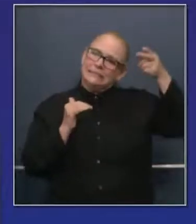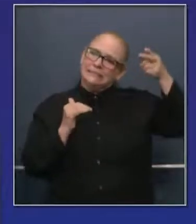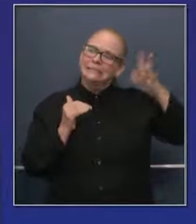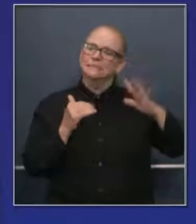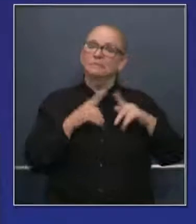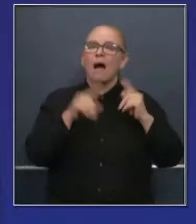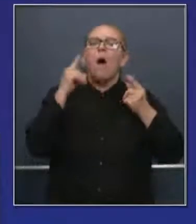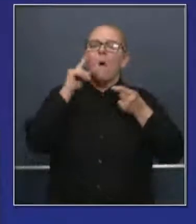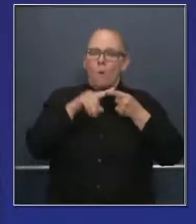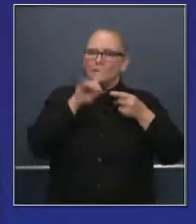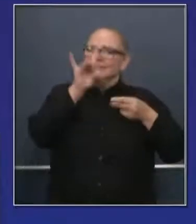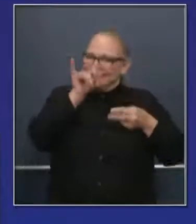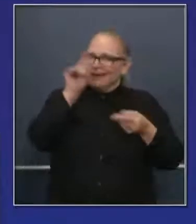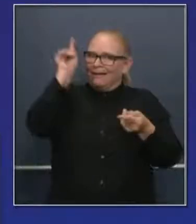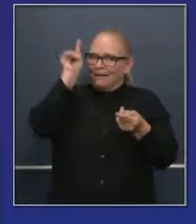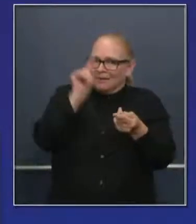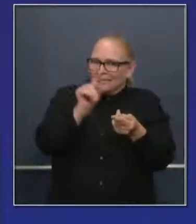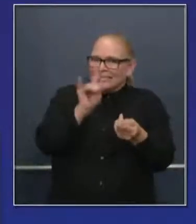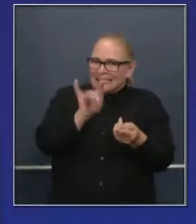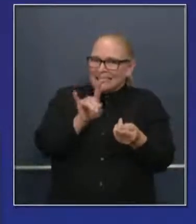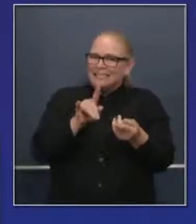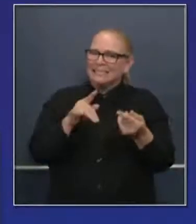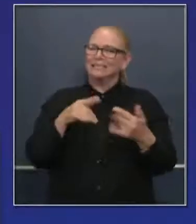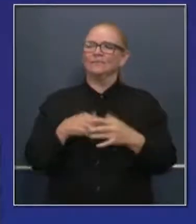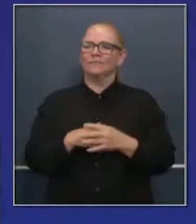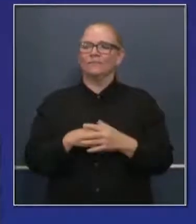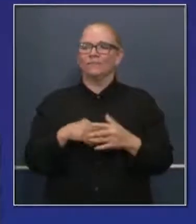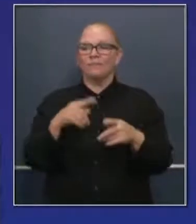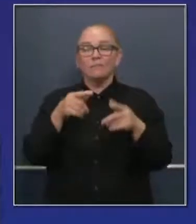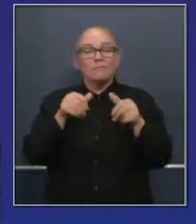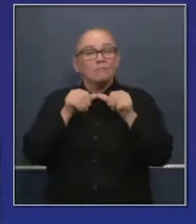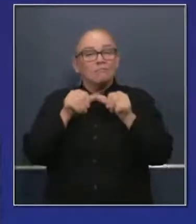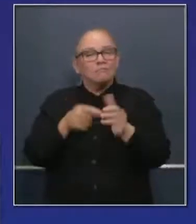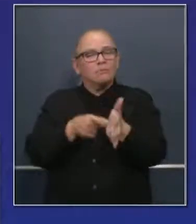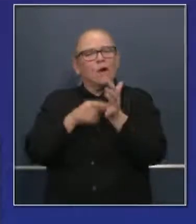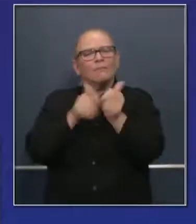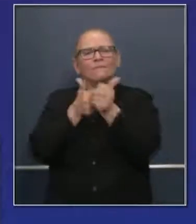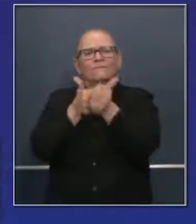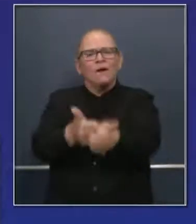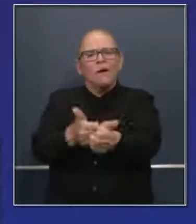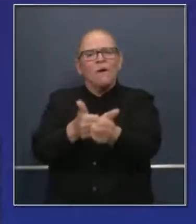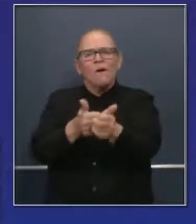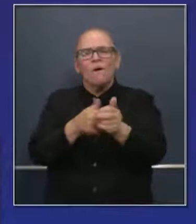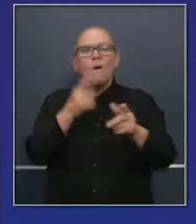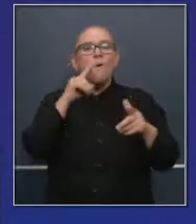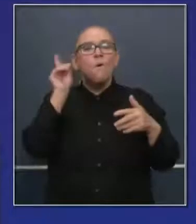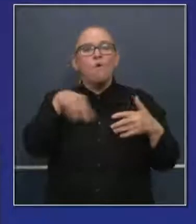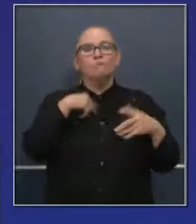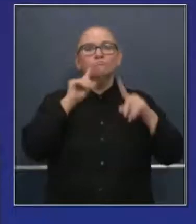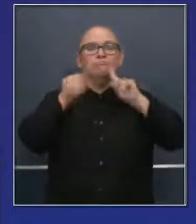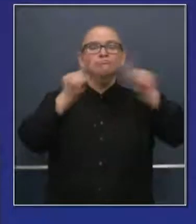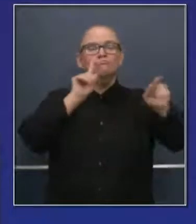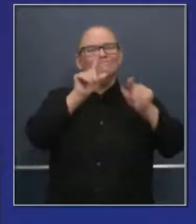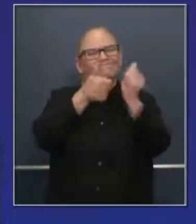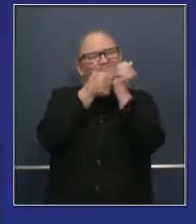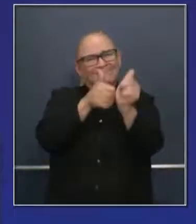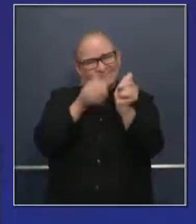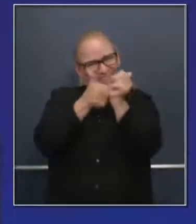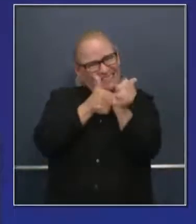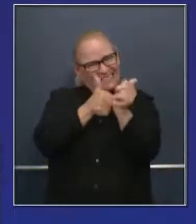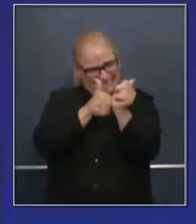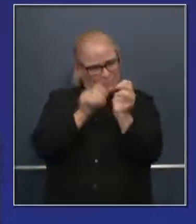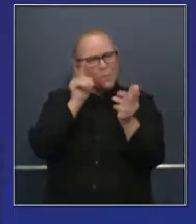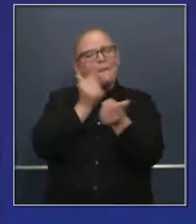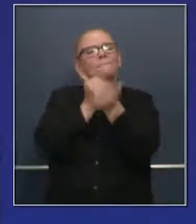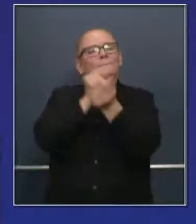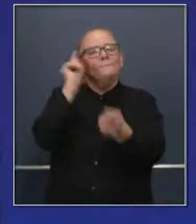approach, one that requires constant vigilance, one that we're continuing to engage in, but one that